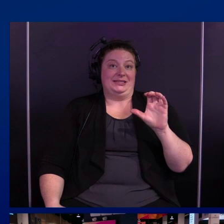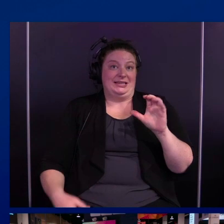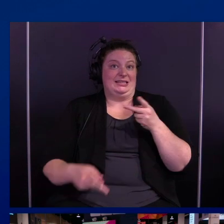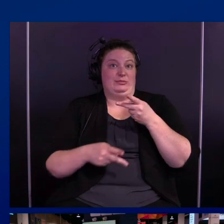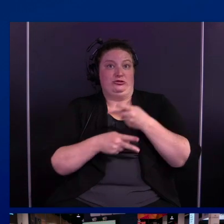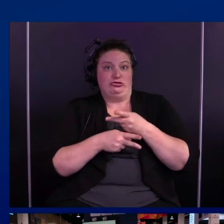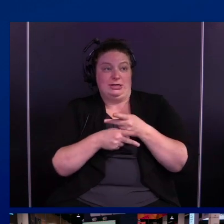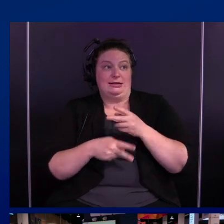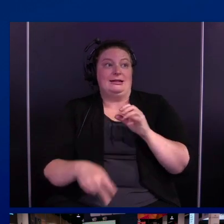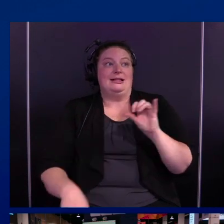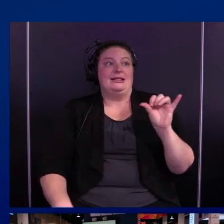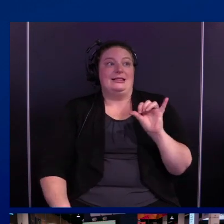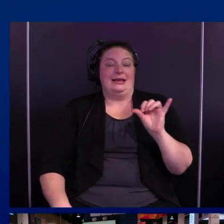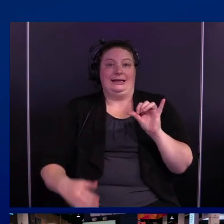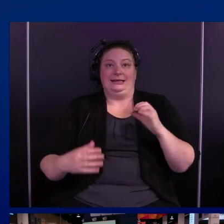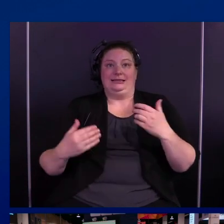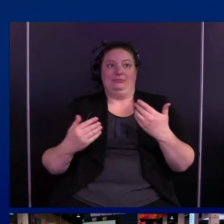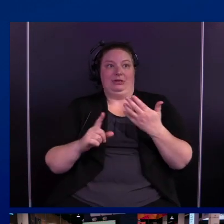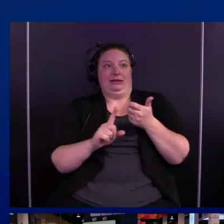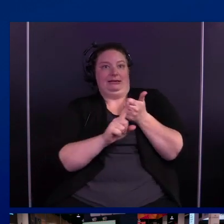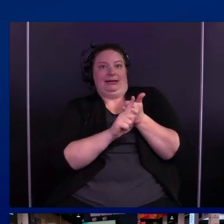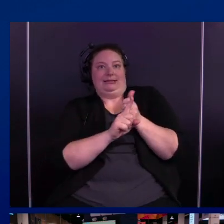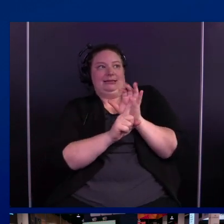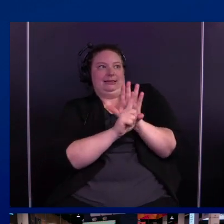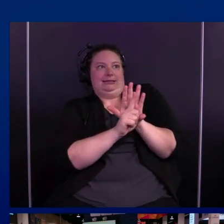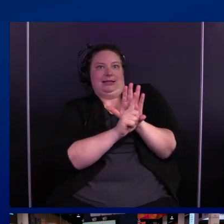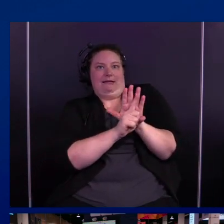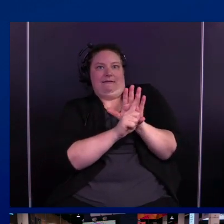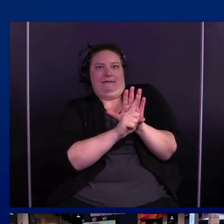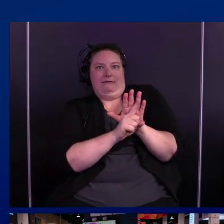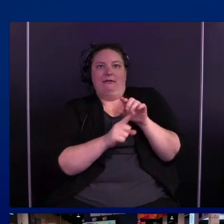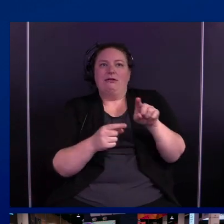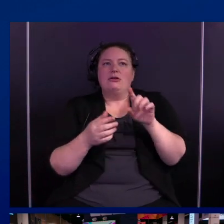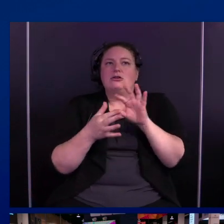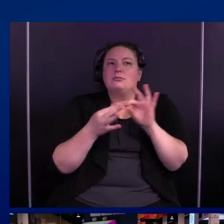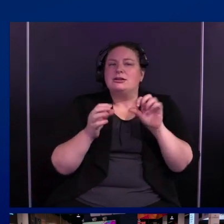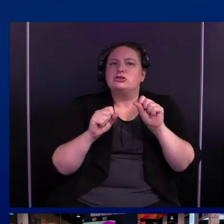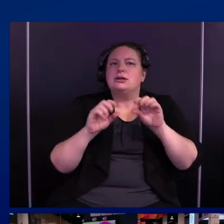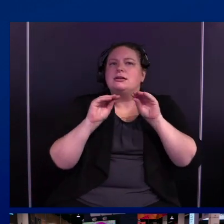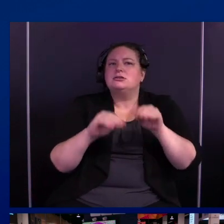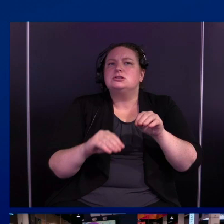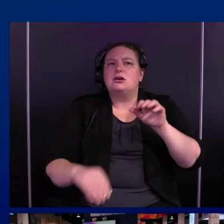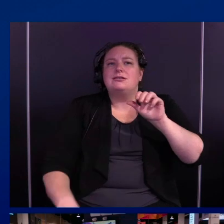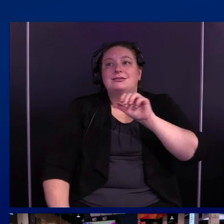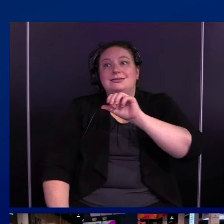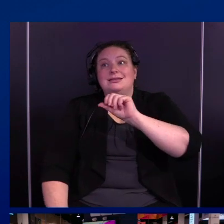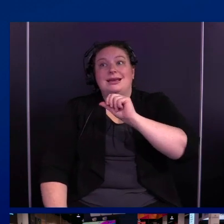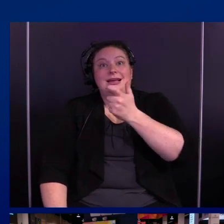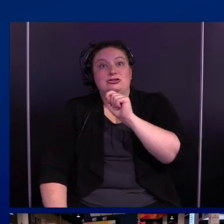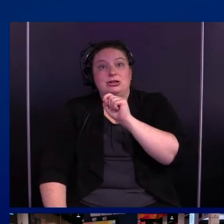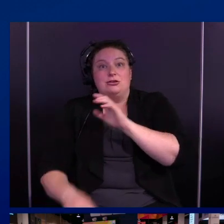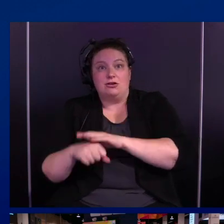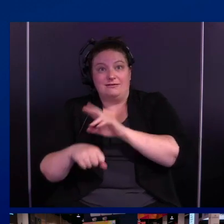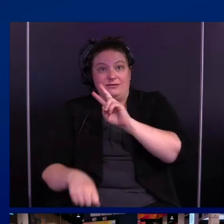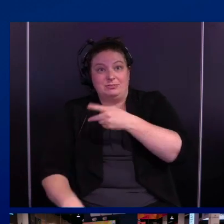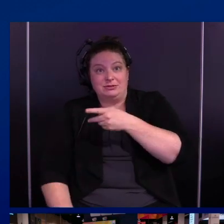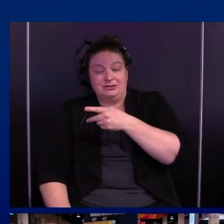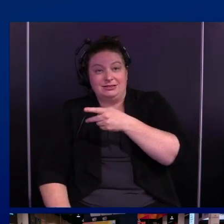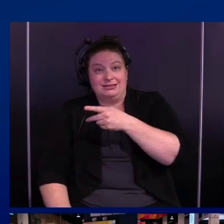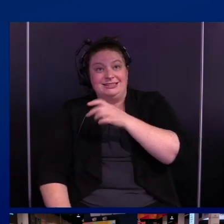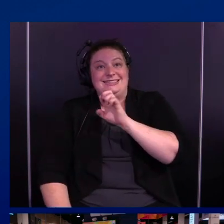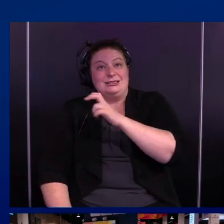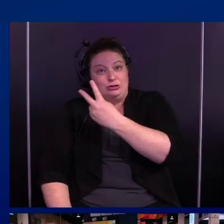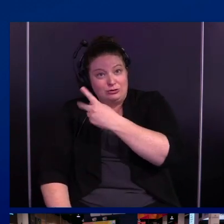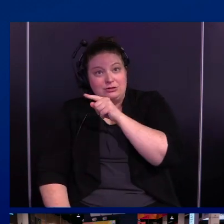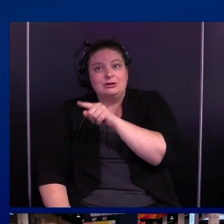an entity as itself. Exactly. Whereas you mentioned you have to install the agent on the EC2s, and you said we did that first, we got them all